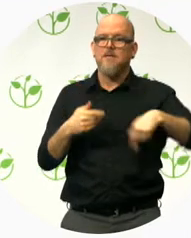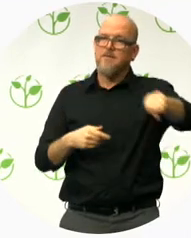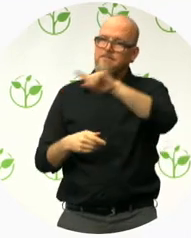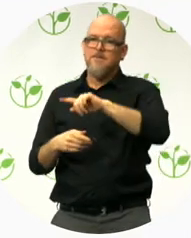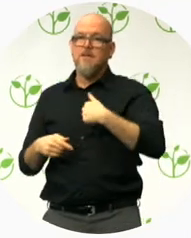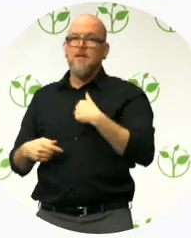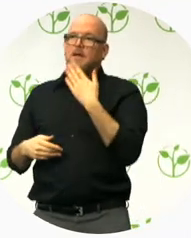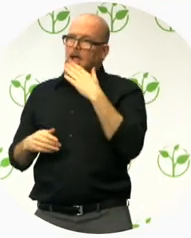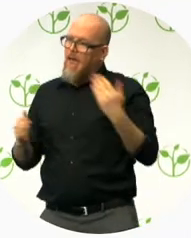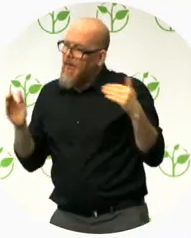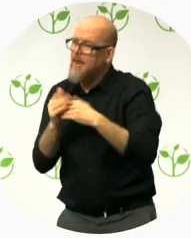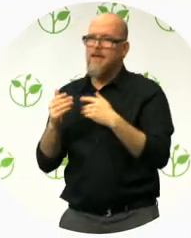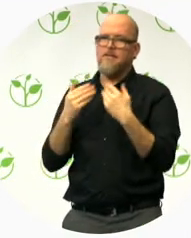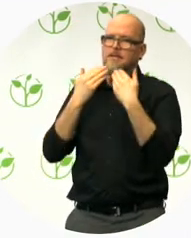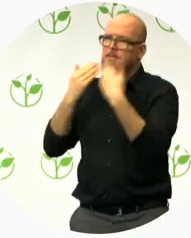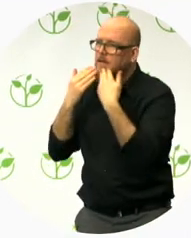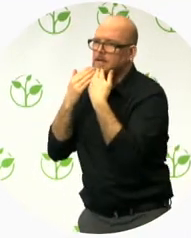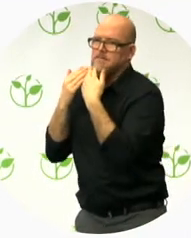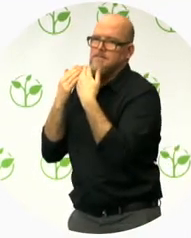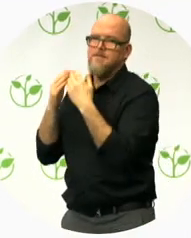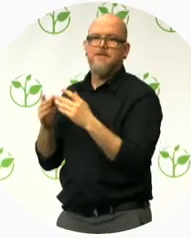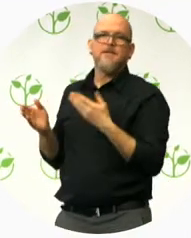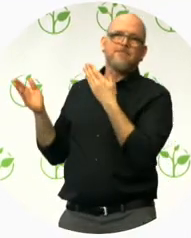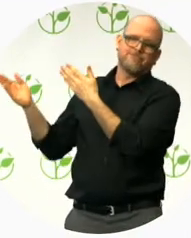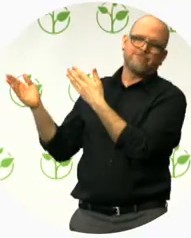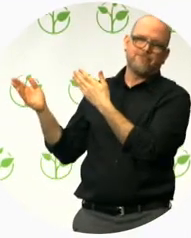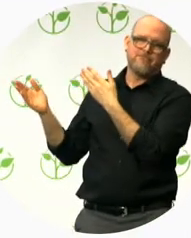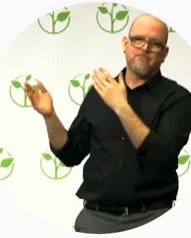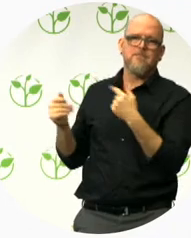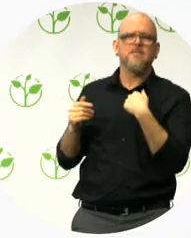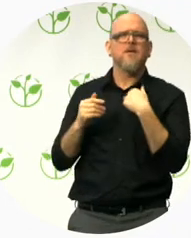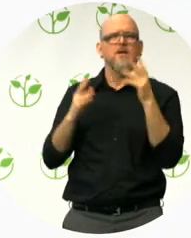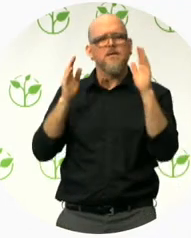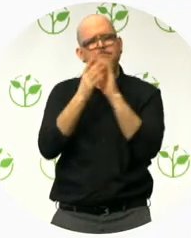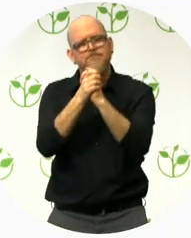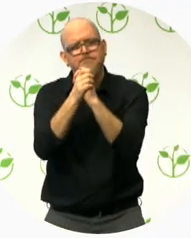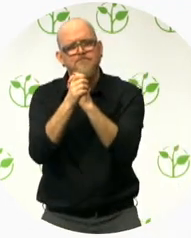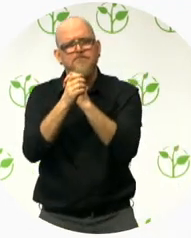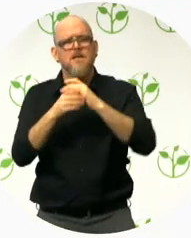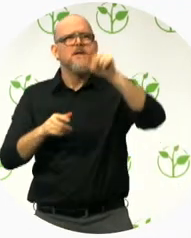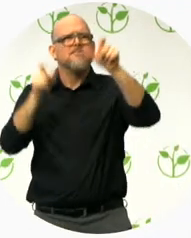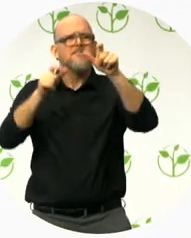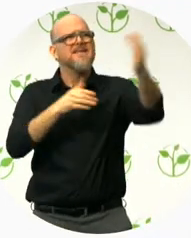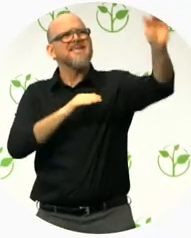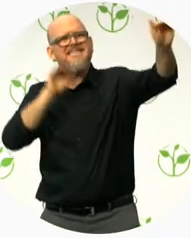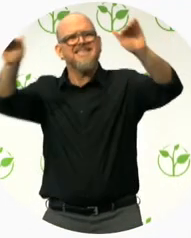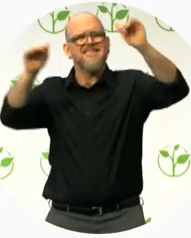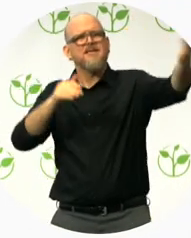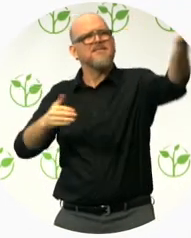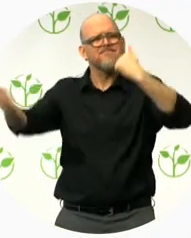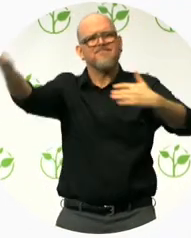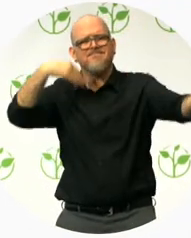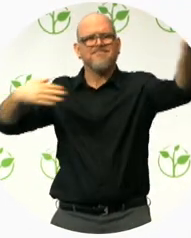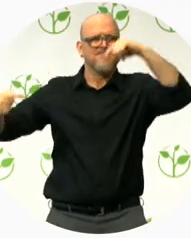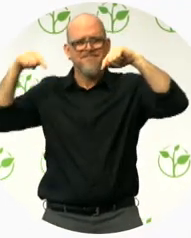I'm really, really inviting policymakers to take advantage of this amazing opportunity offered by the